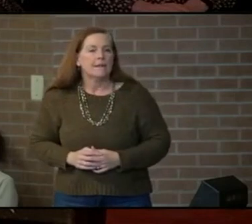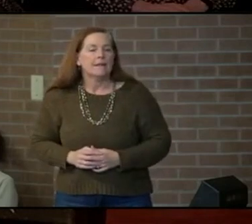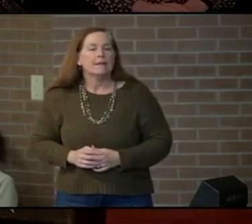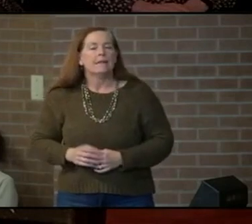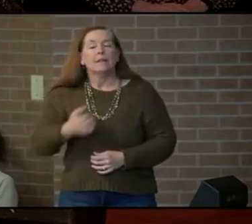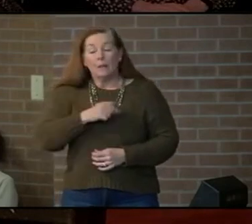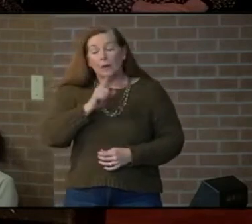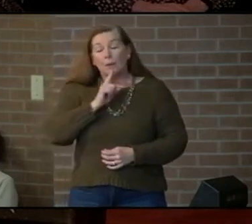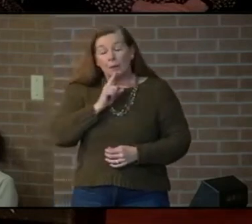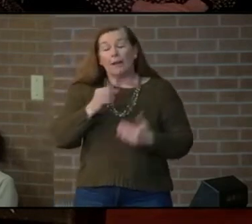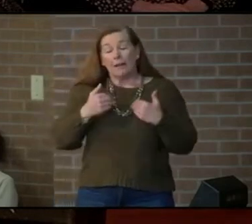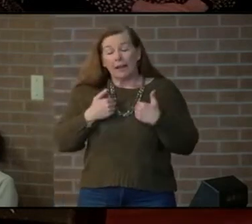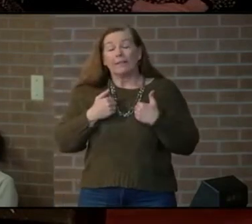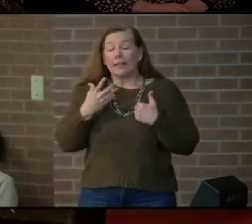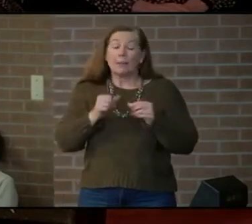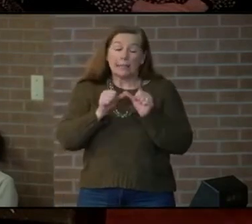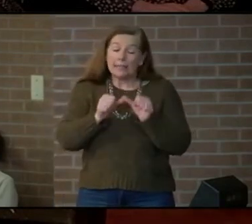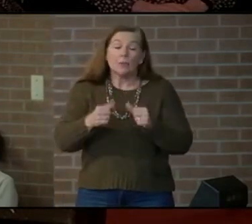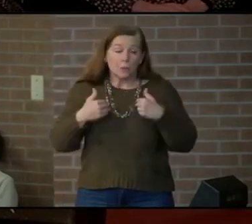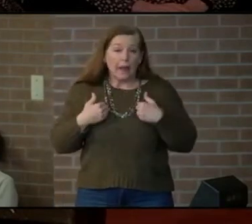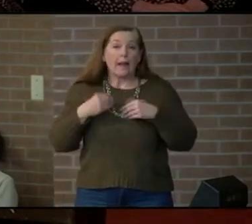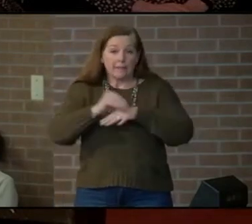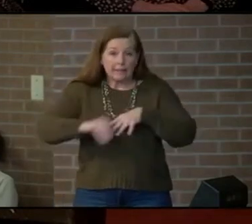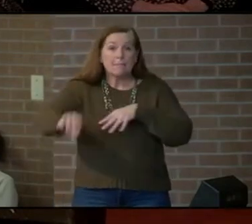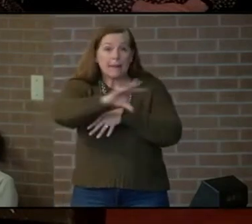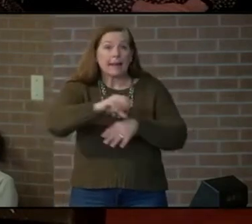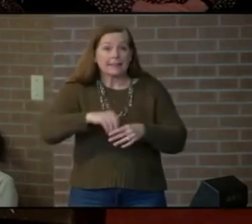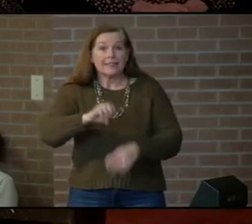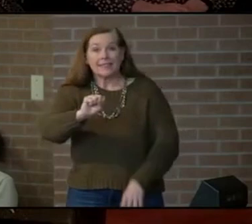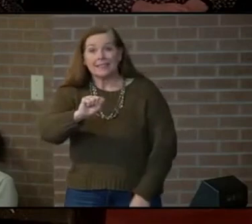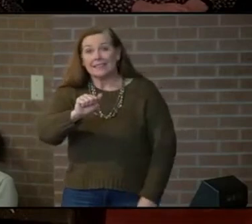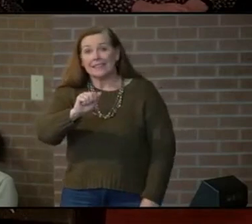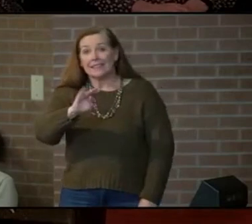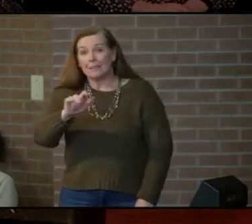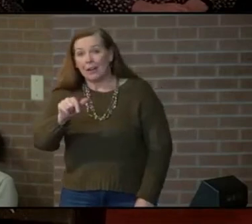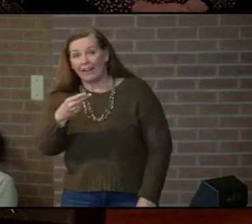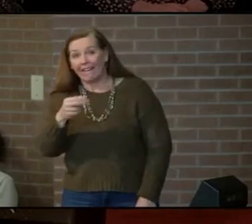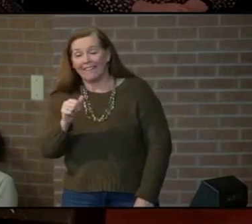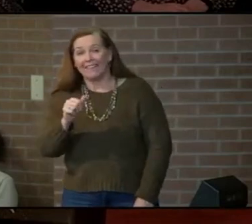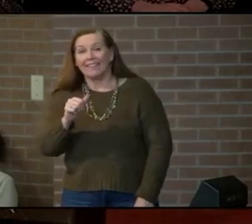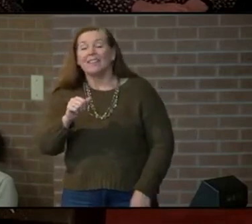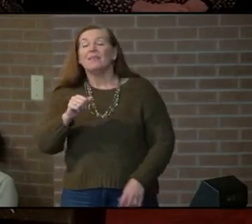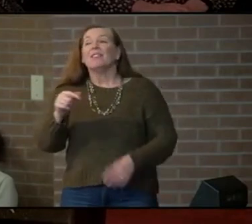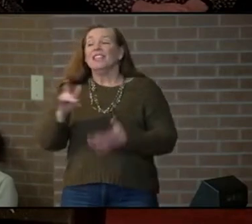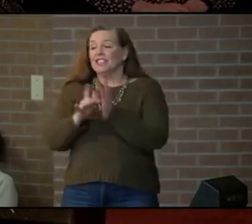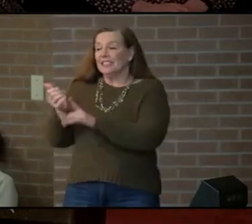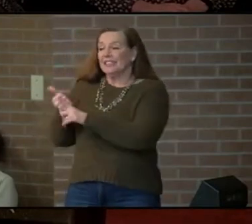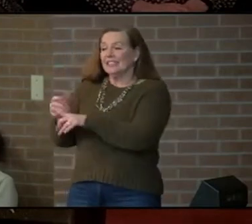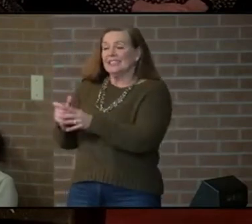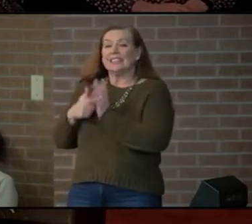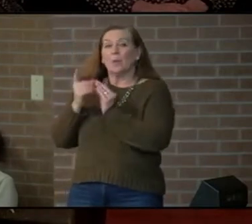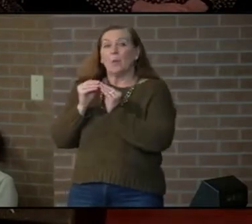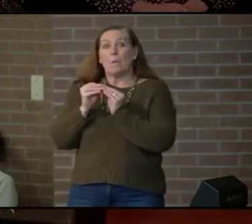We are having and can continue to have an impact in Samaria. But Jesus then takes it even one step